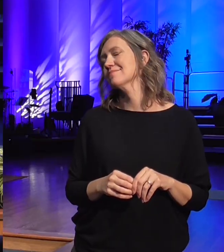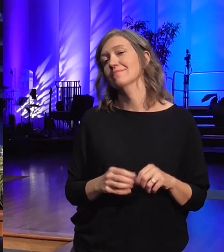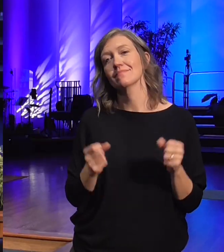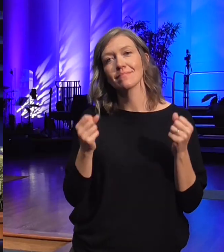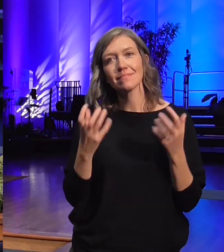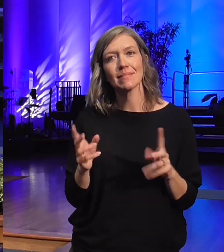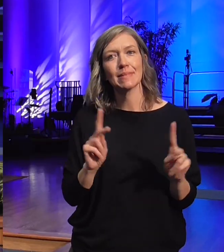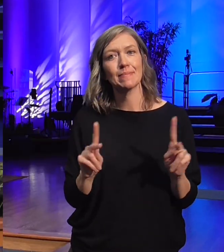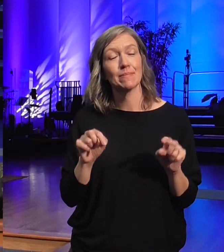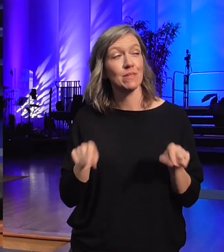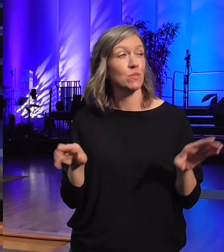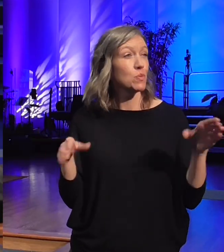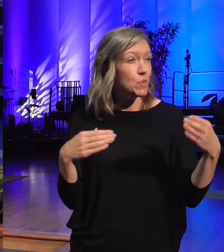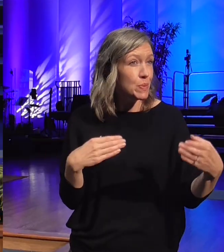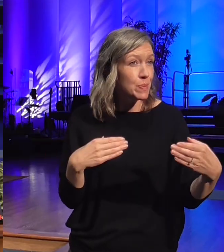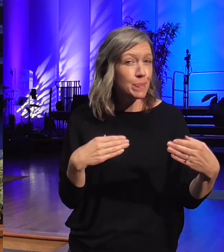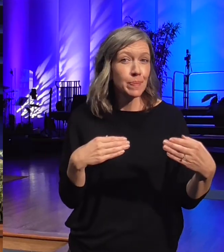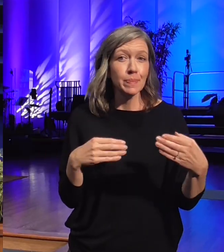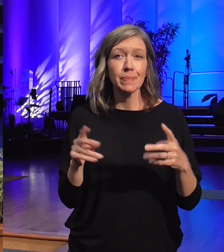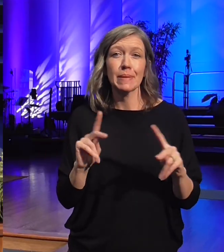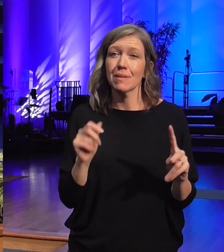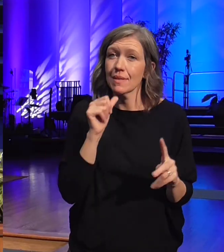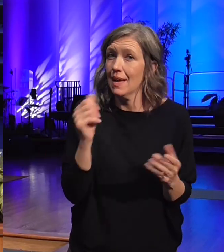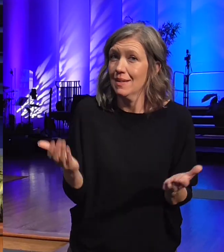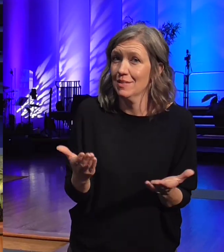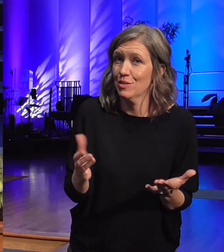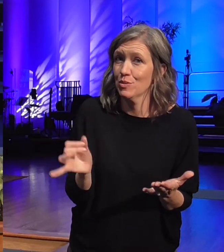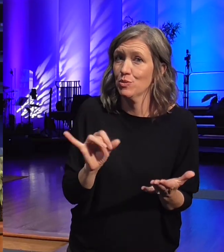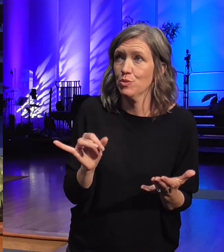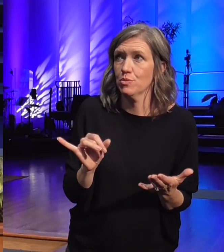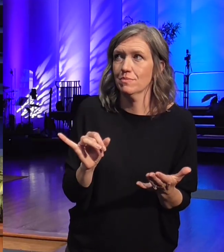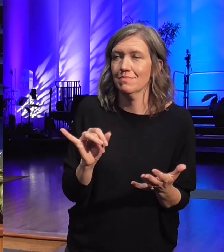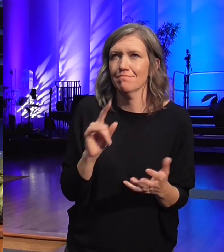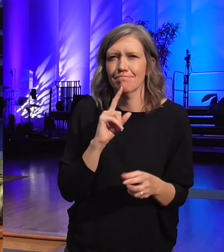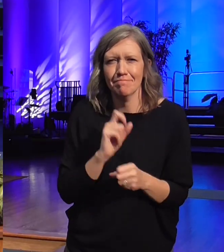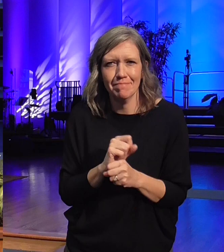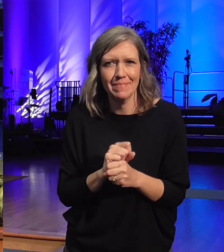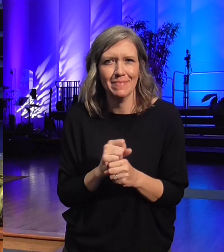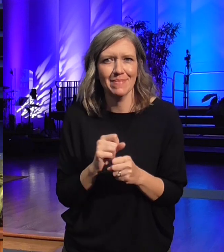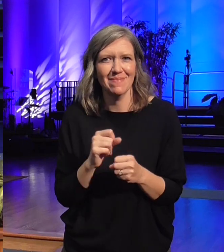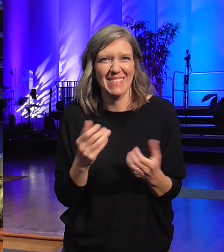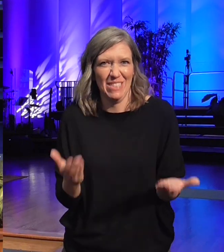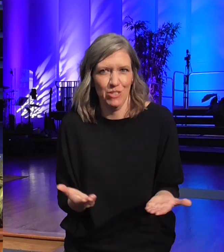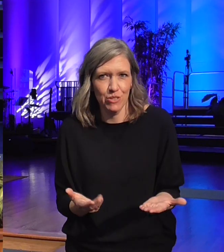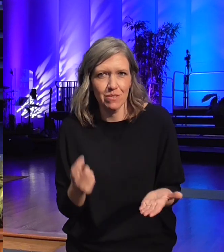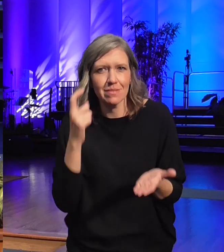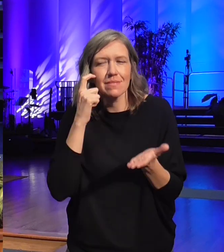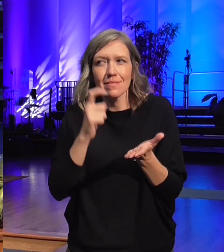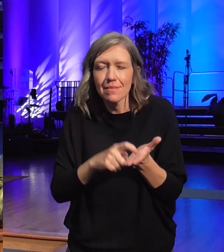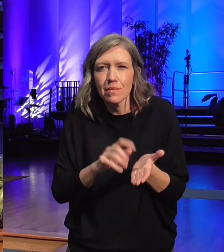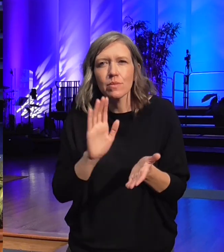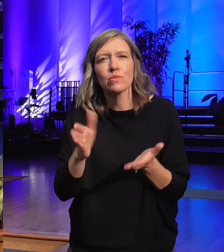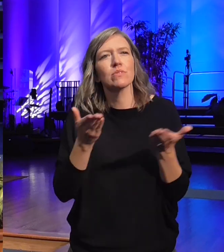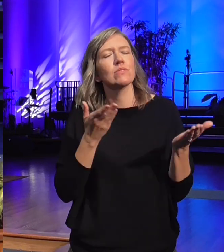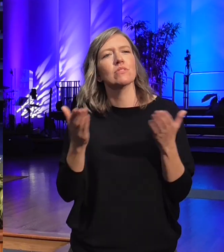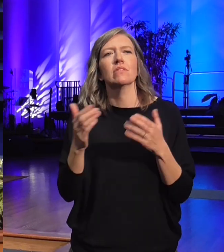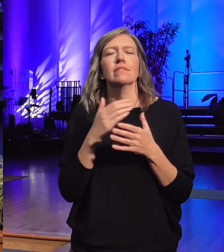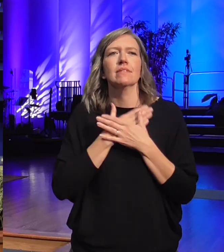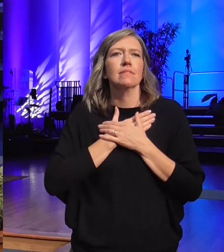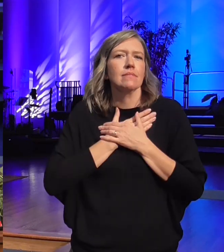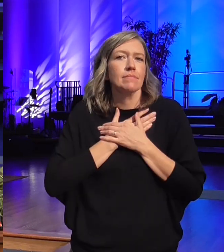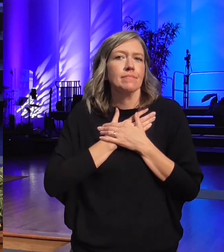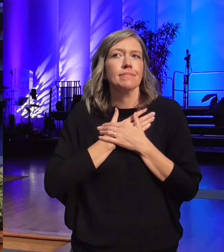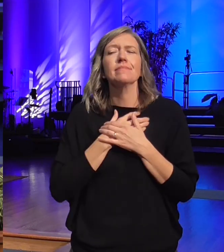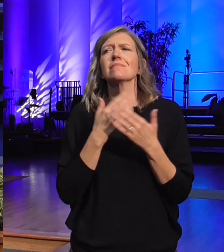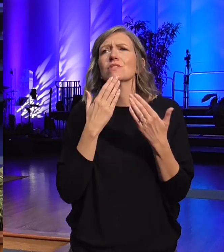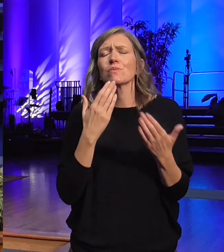There's a lot of people in this room, Patty, and there's a lot of people not here who are here acknowledging your incredible service. And I'm so grateful that